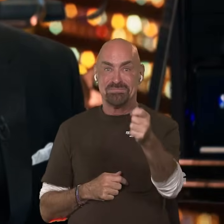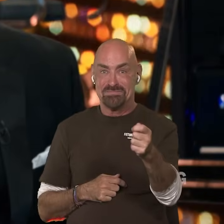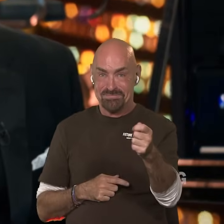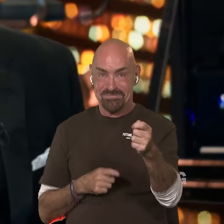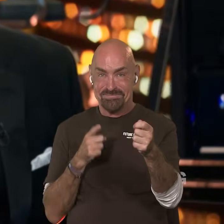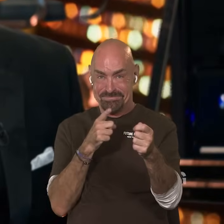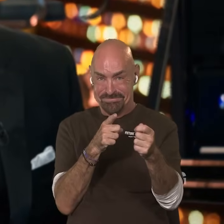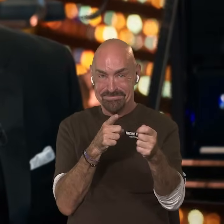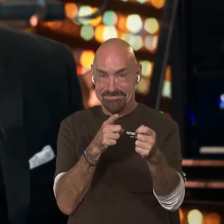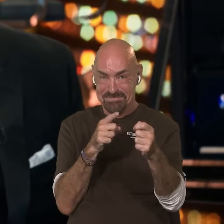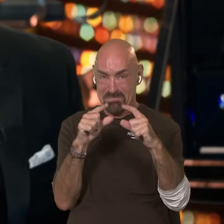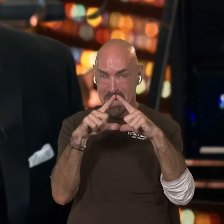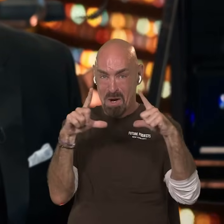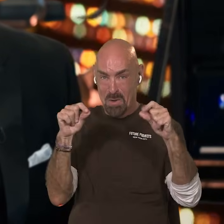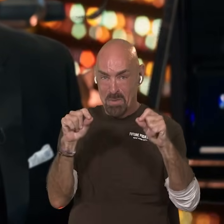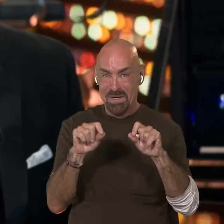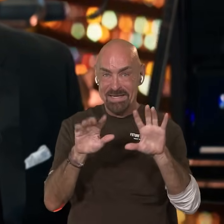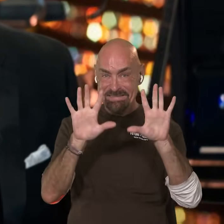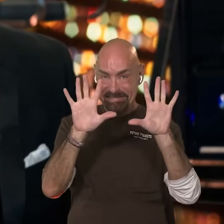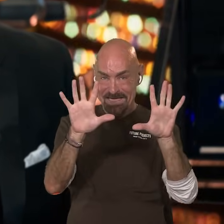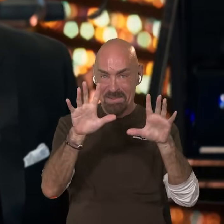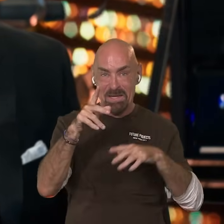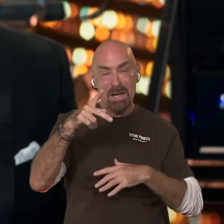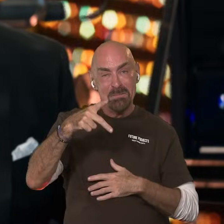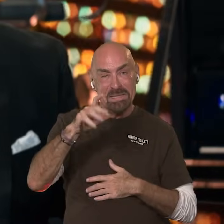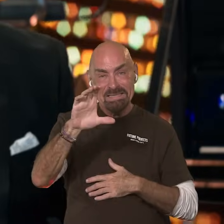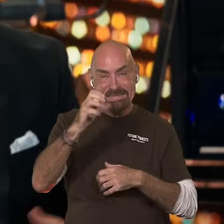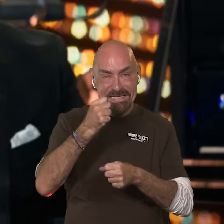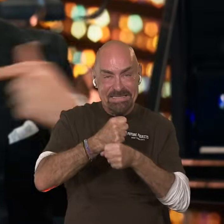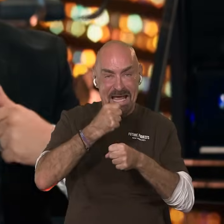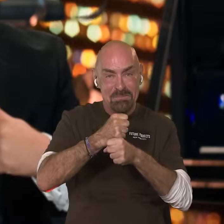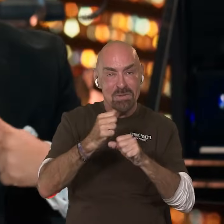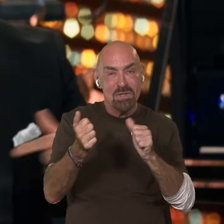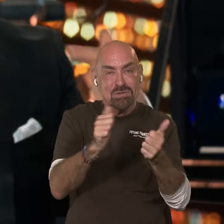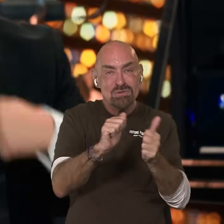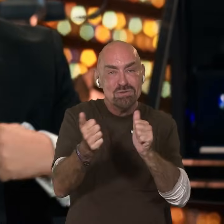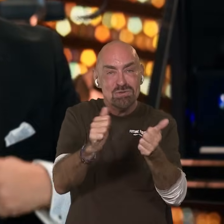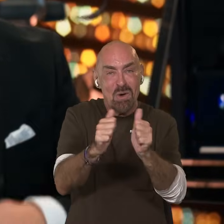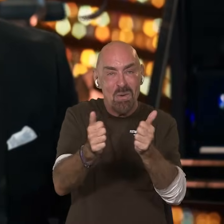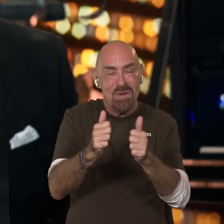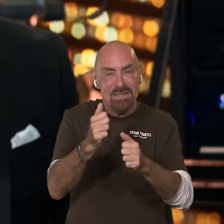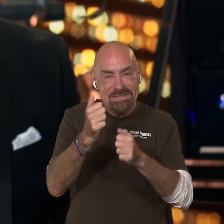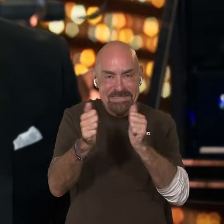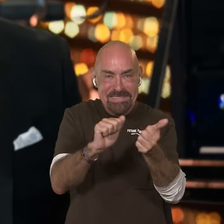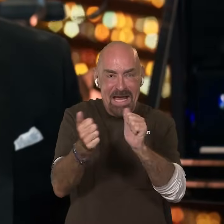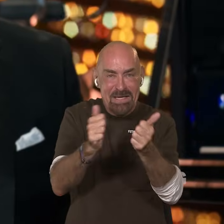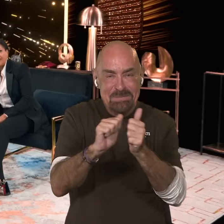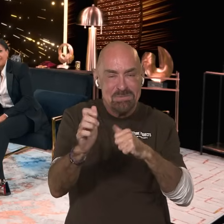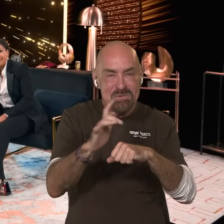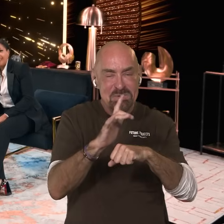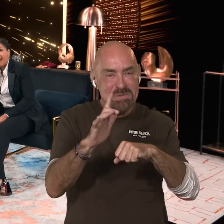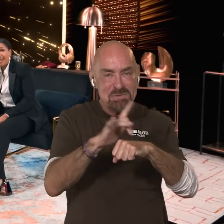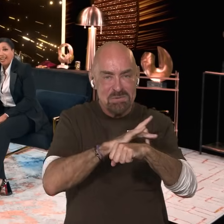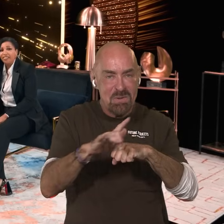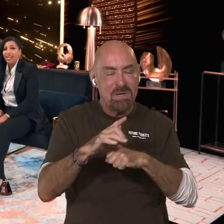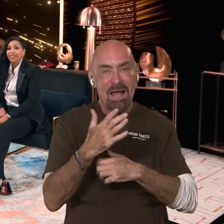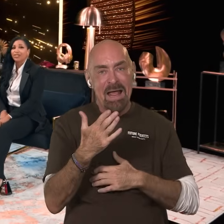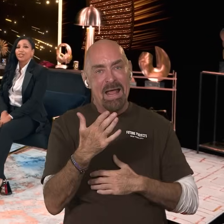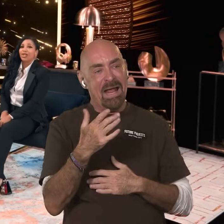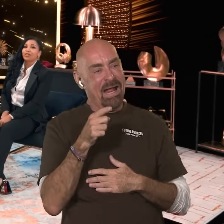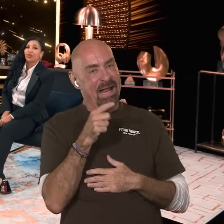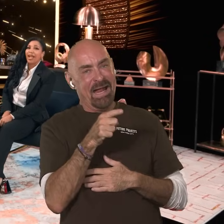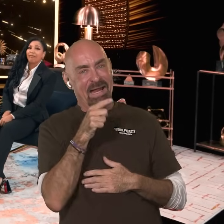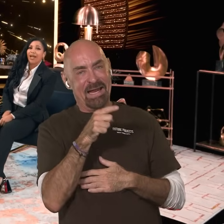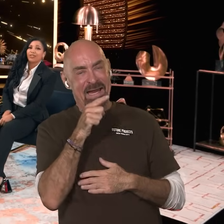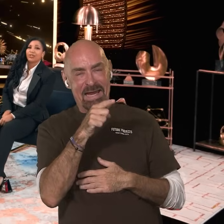look at this! This is our 10th PC Gaming Show, which means I get a free world premiere. Look at this guy! Thanks